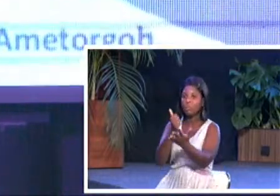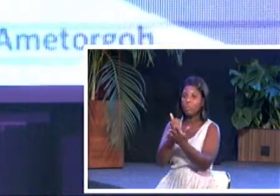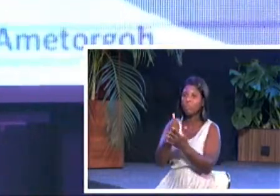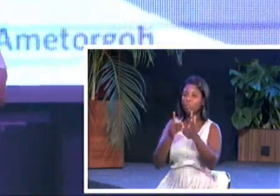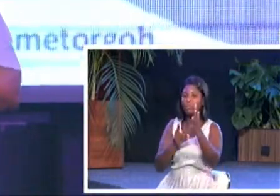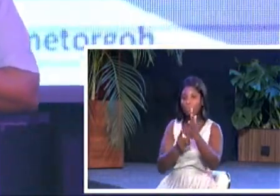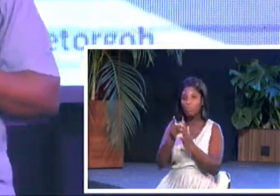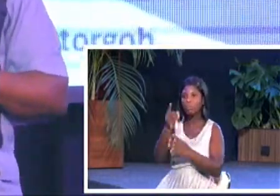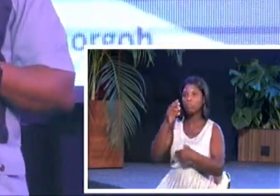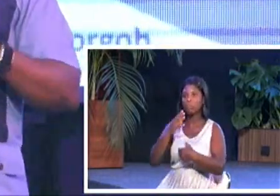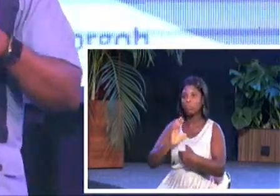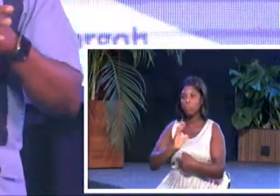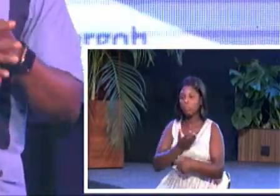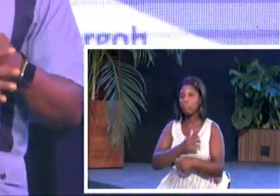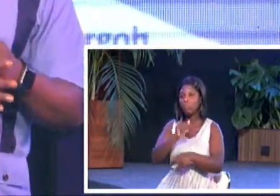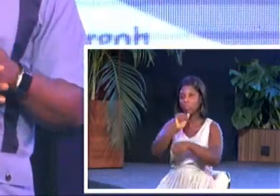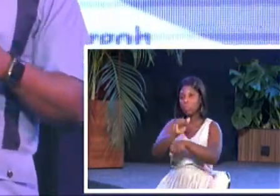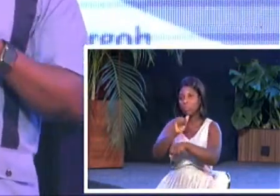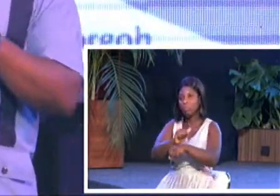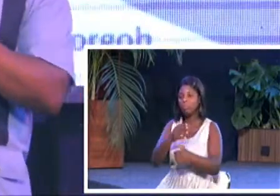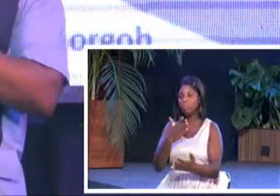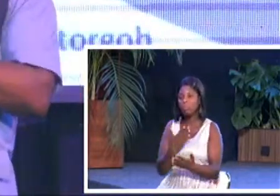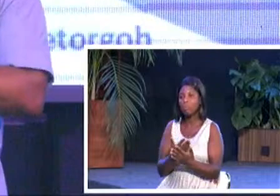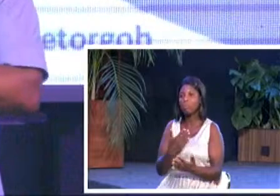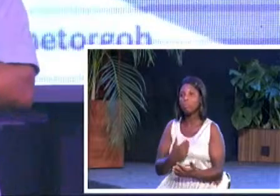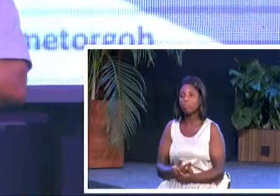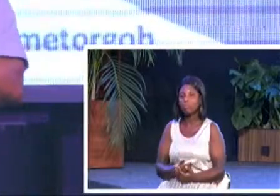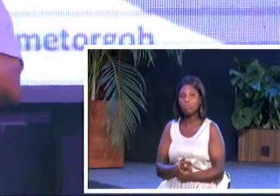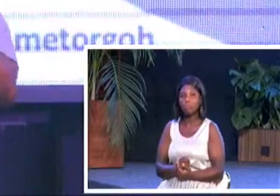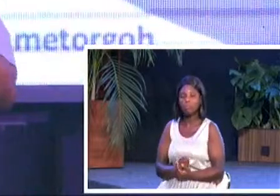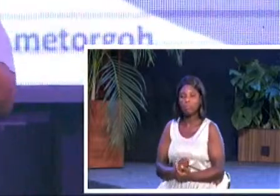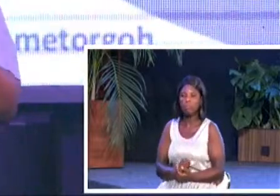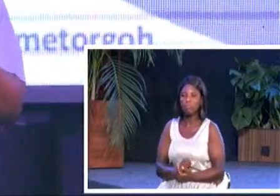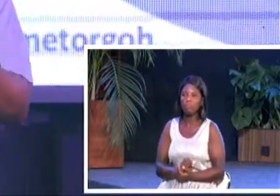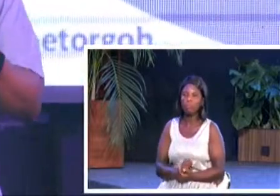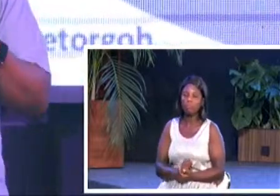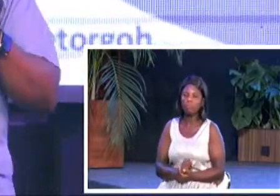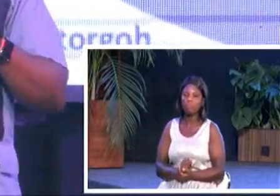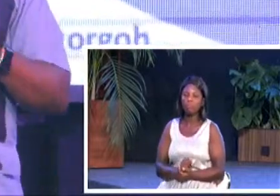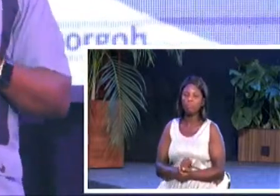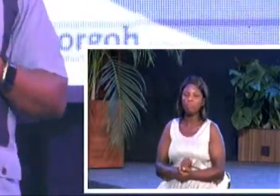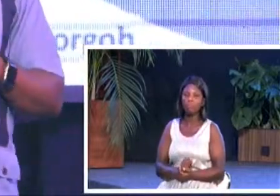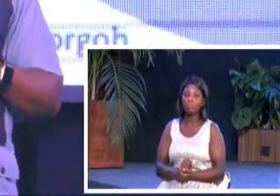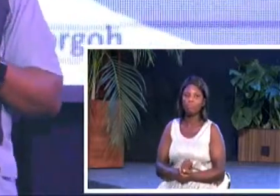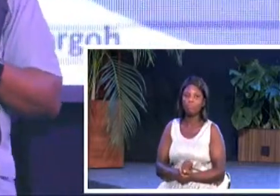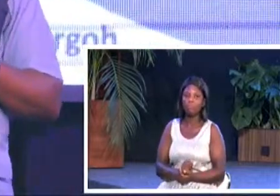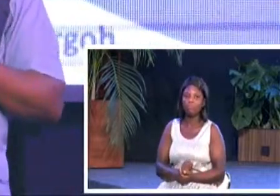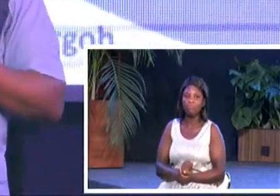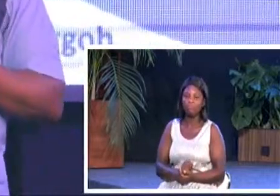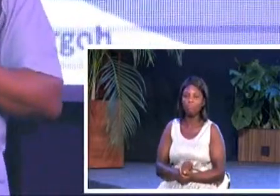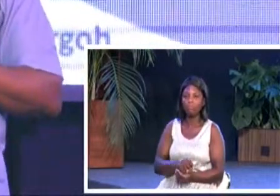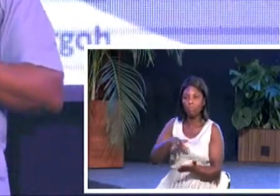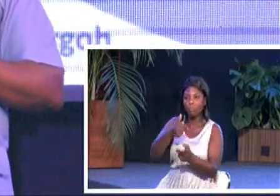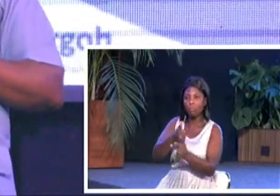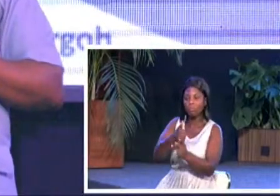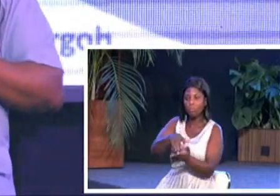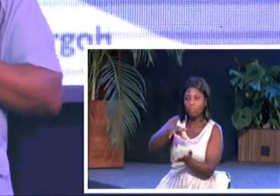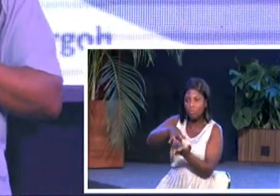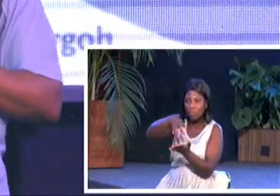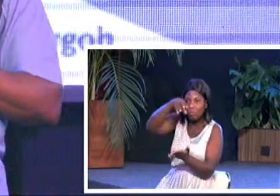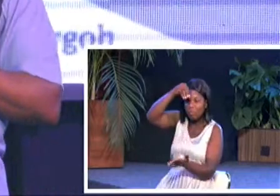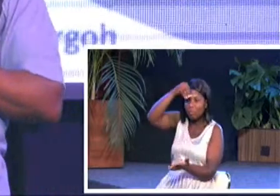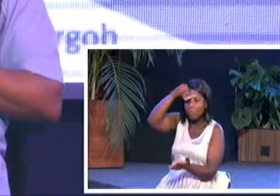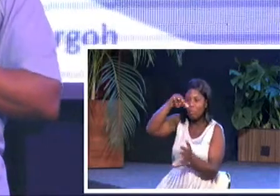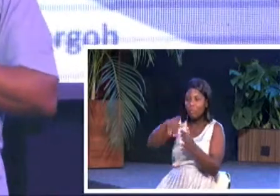apps. So whether you are doing for Android or iOS or the web, you can learn how to develop app.